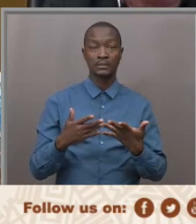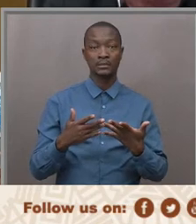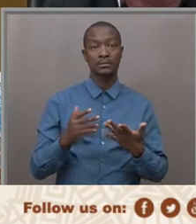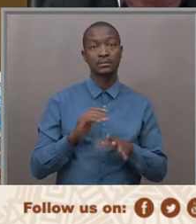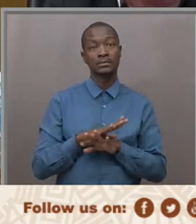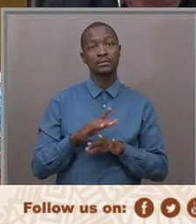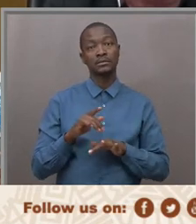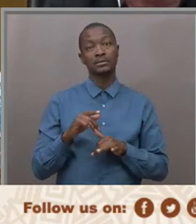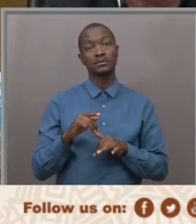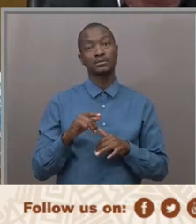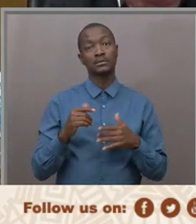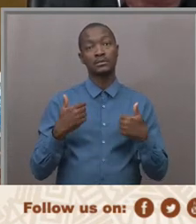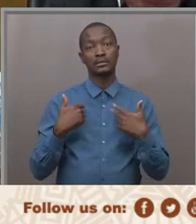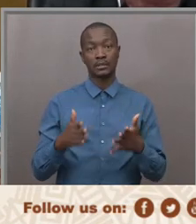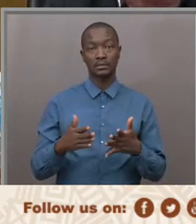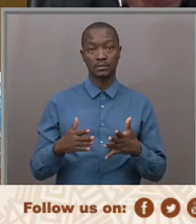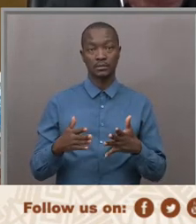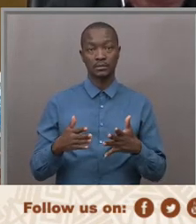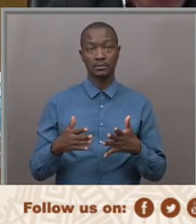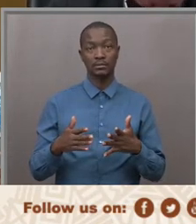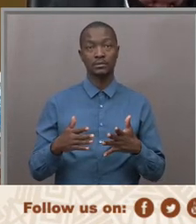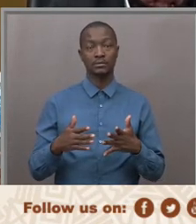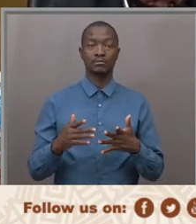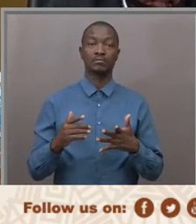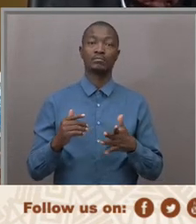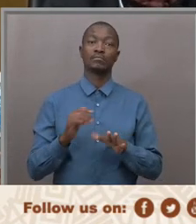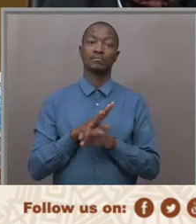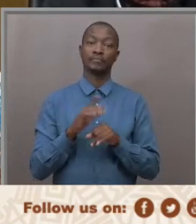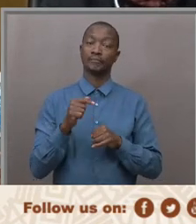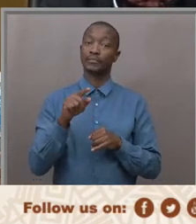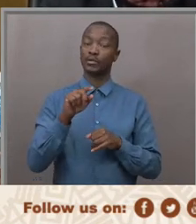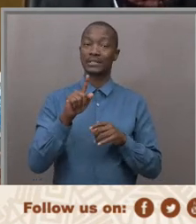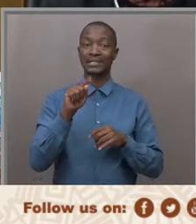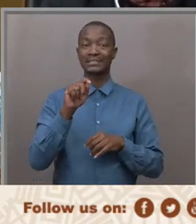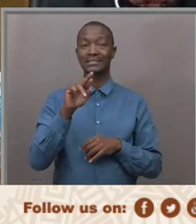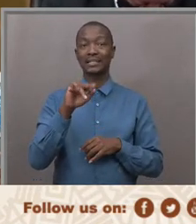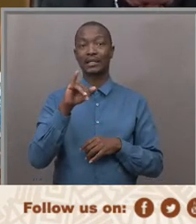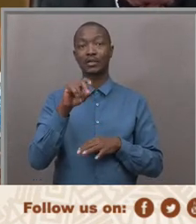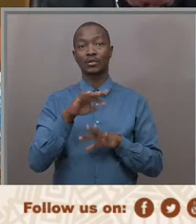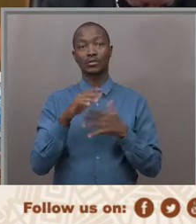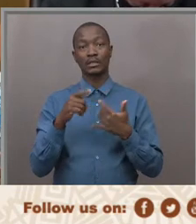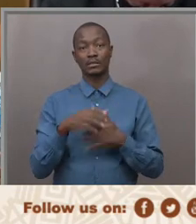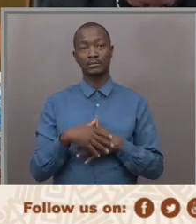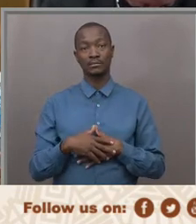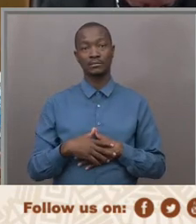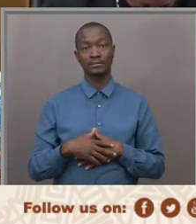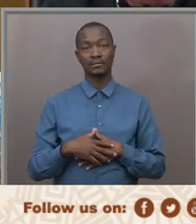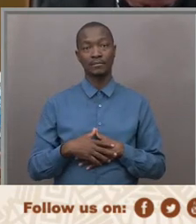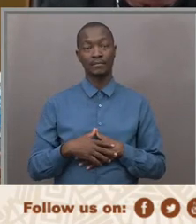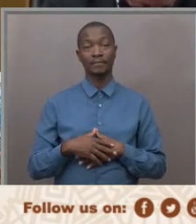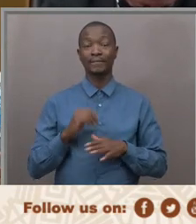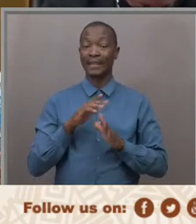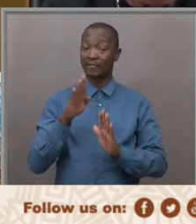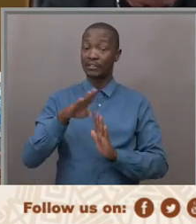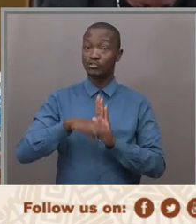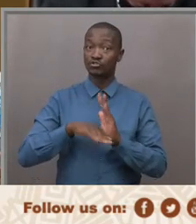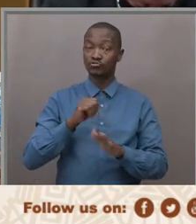the crime has decreased, in particularly the trio crimes have decreased in our province